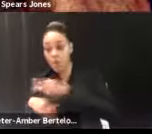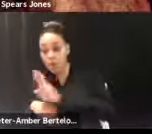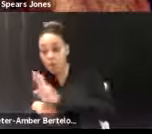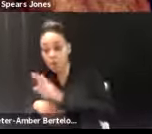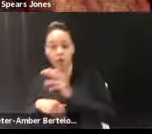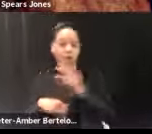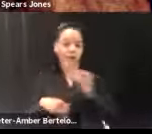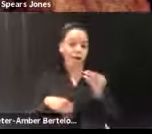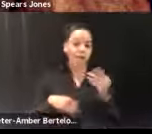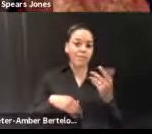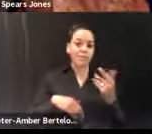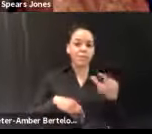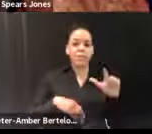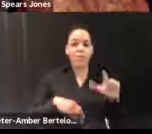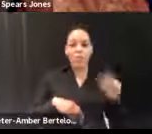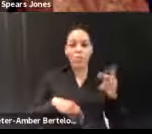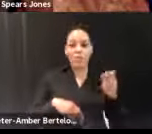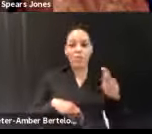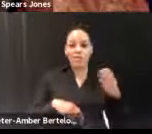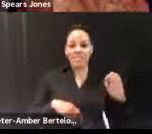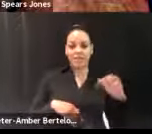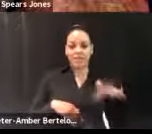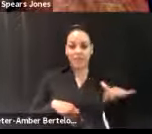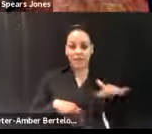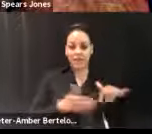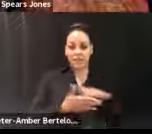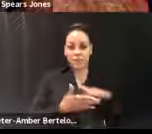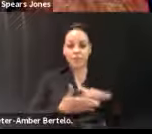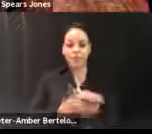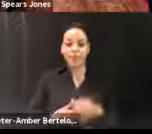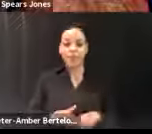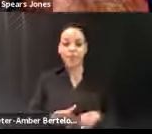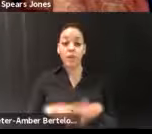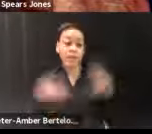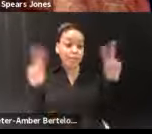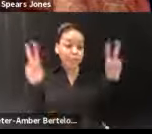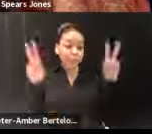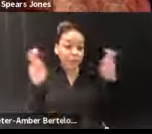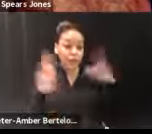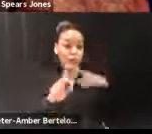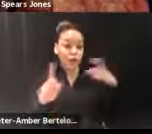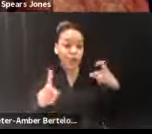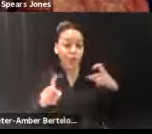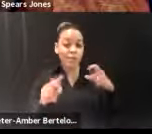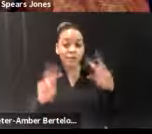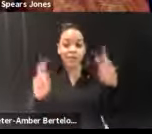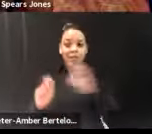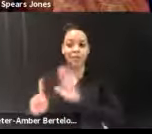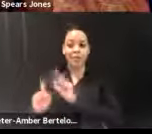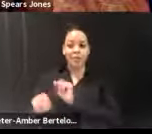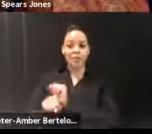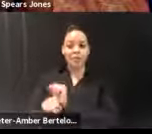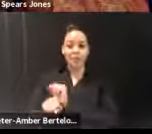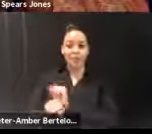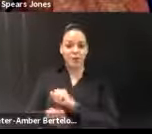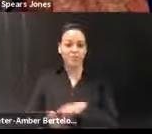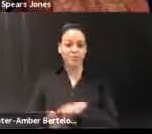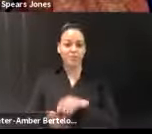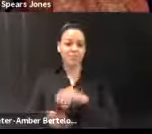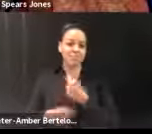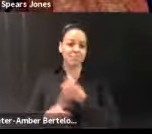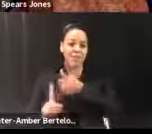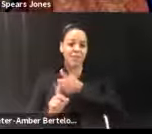the Lower East Side. And the title comes from a title of one of his pieces, a self-portrait